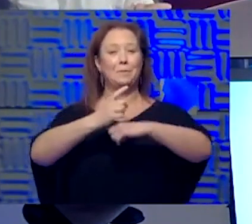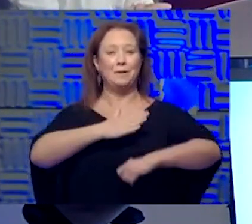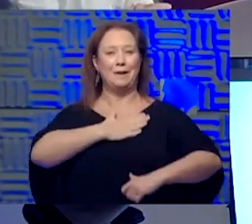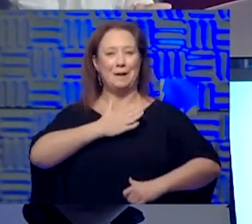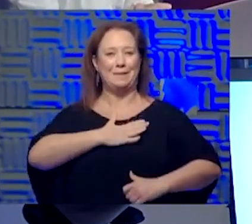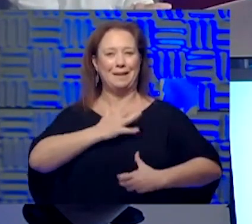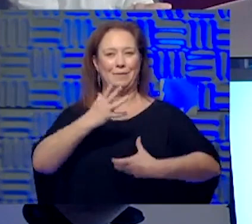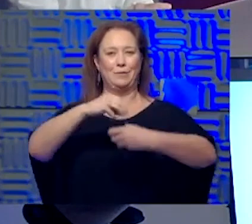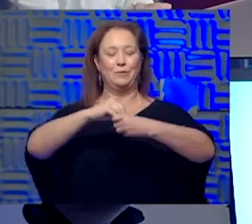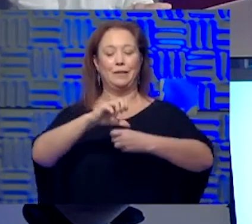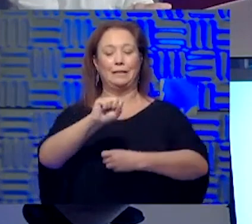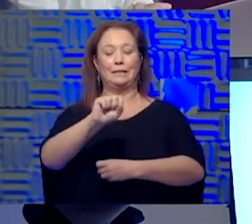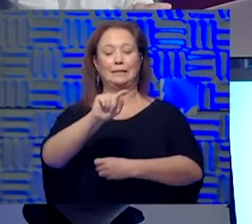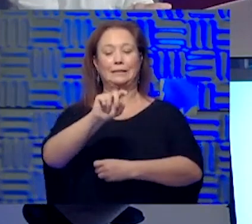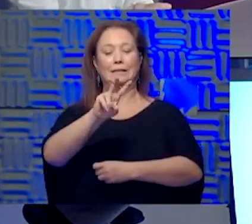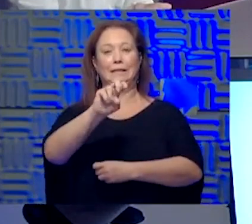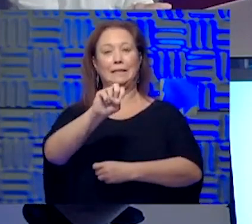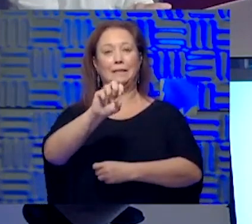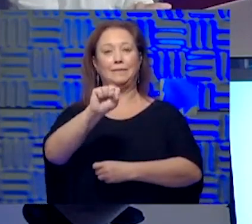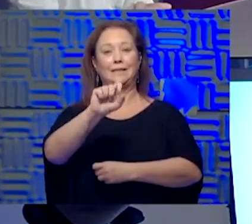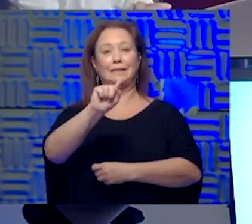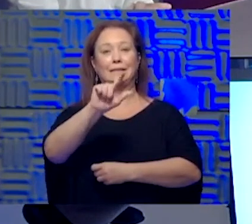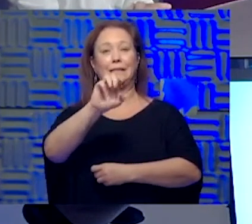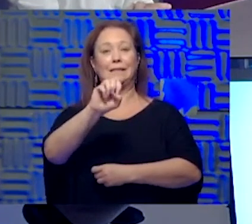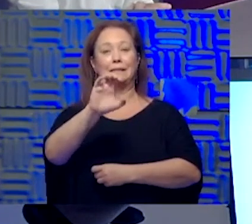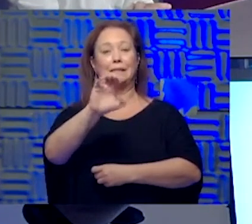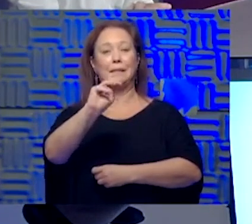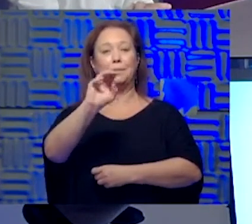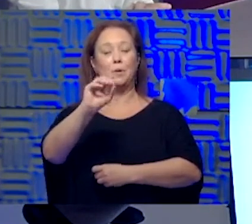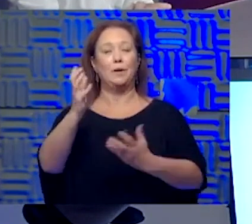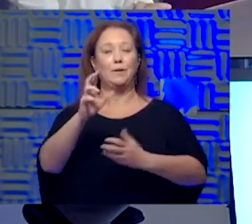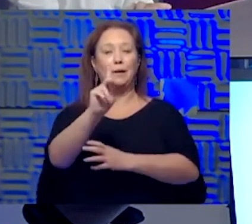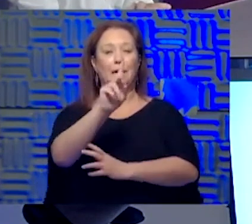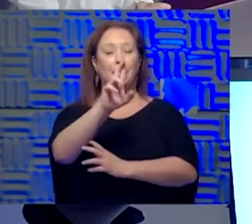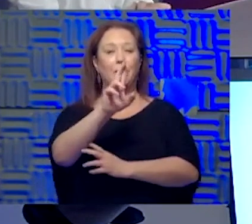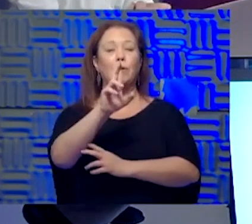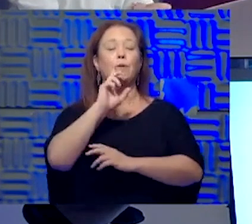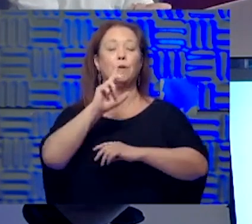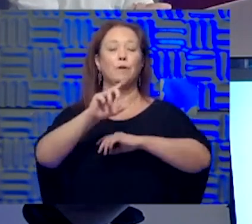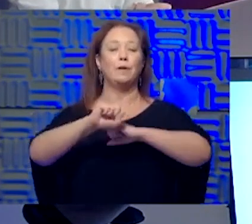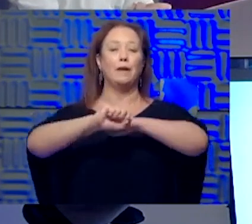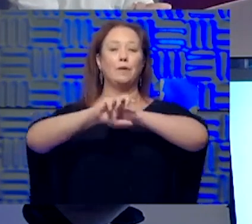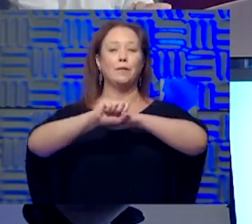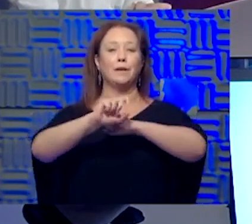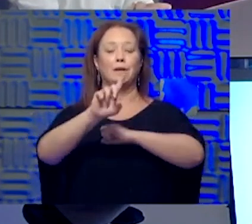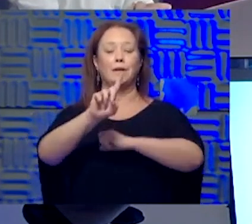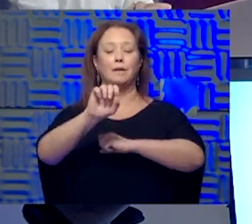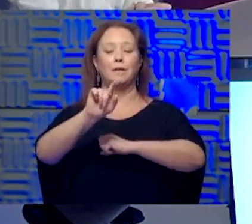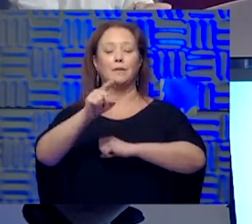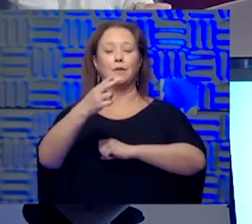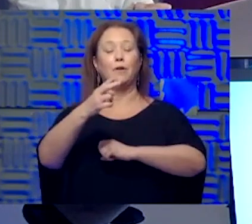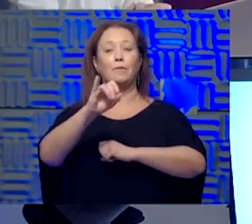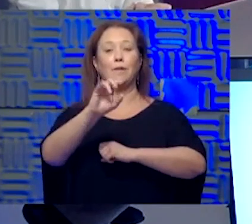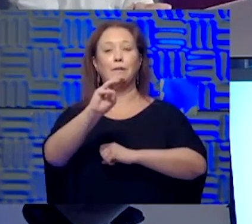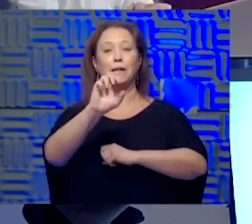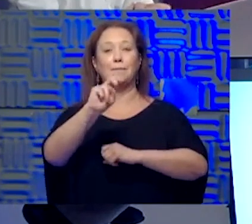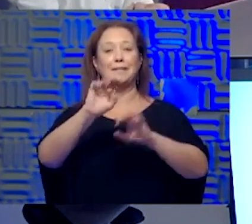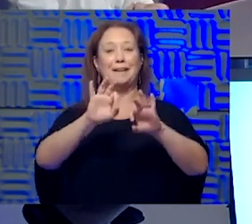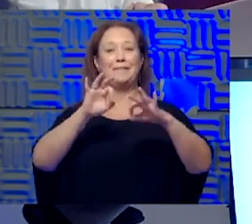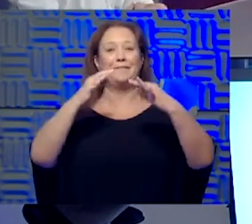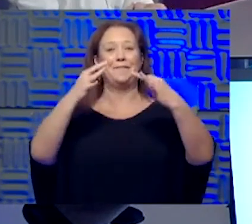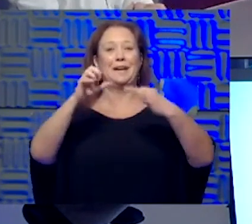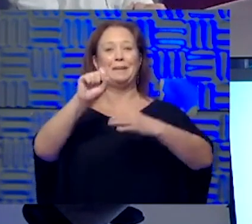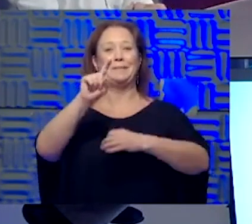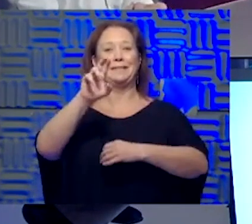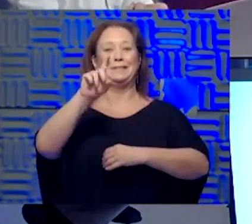have you here. This is Steve Stites, Chief Medical Officer at the University of Kansas Health System, broadcasting live down in the Dolph Simons Family Studio. I got all the way